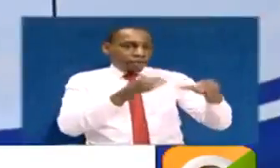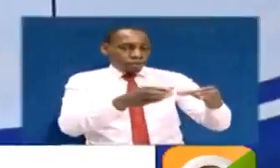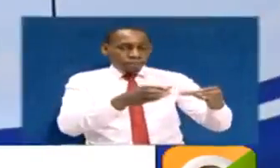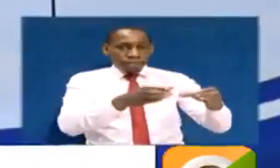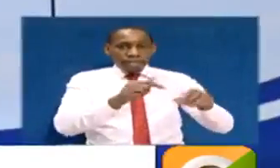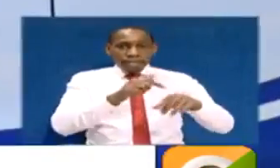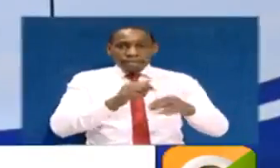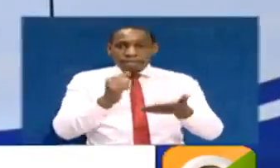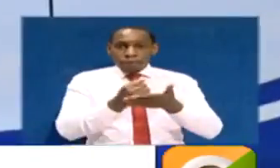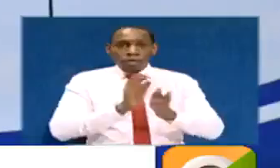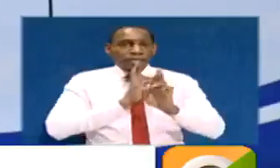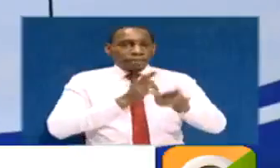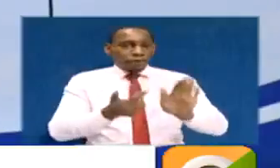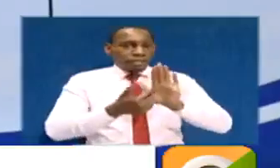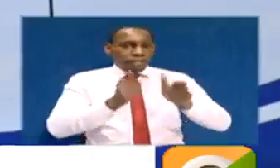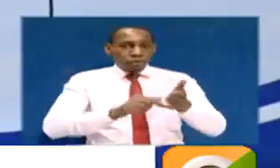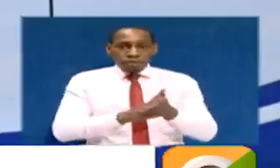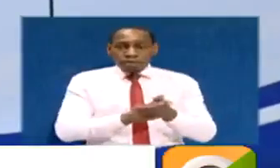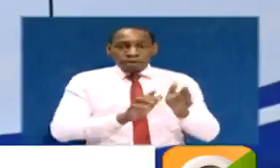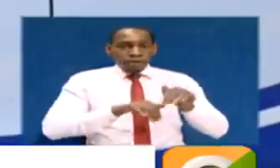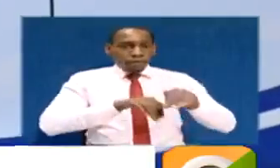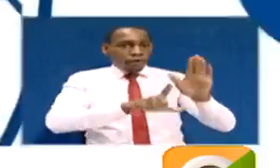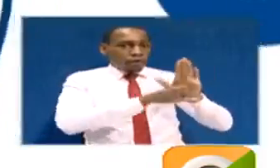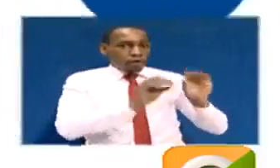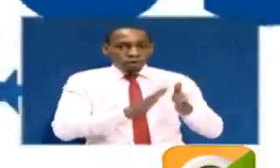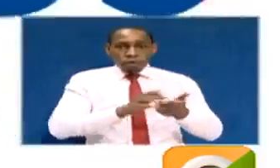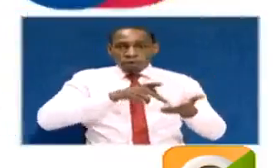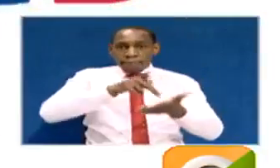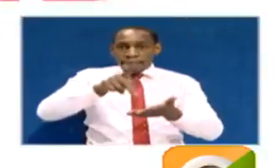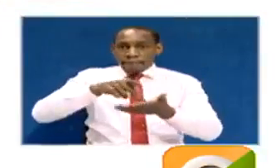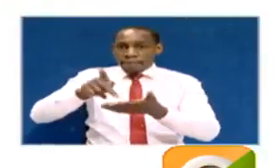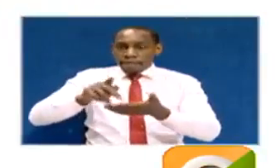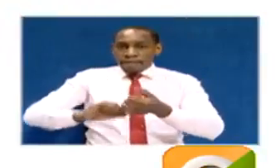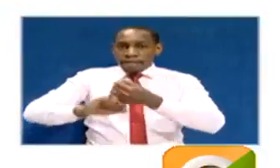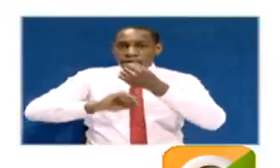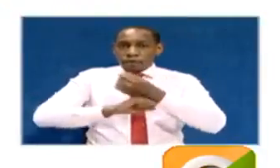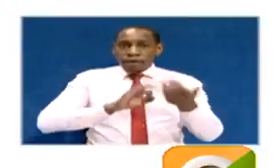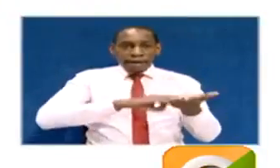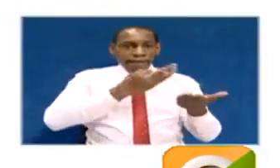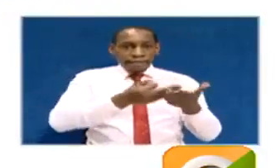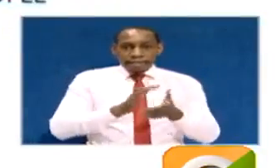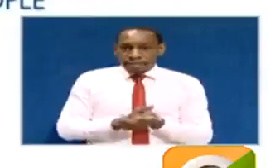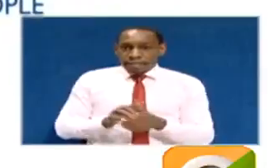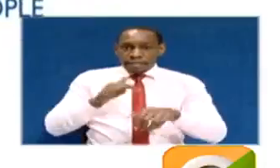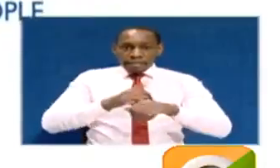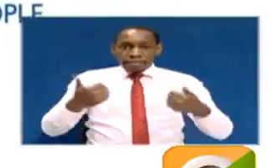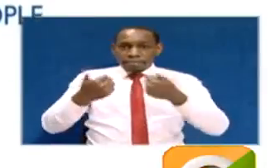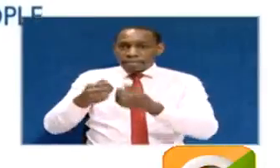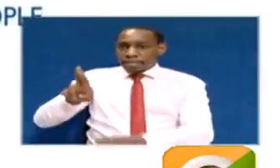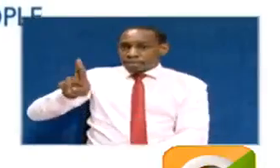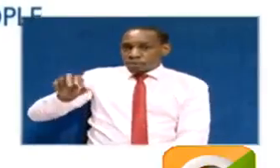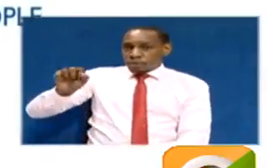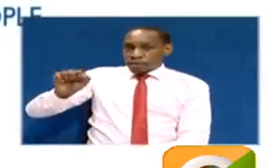agency after an audit report showed inconsistencies in the expenditure of donor funds. And as a standoff with the